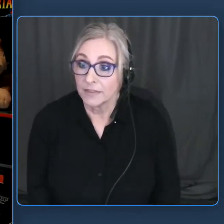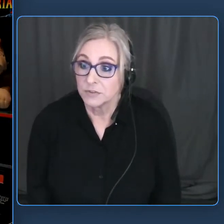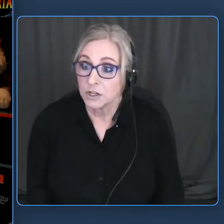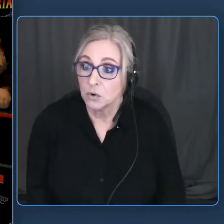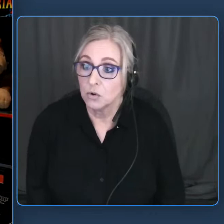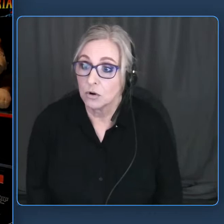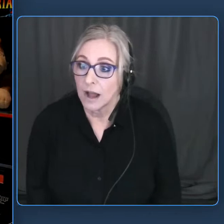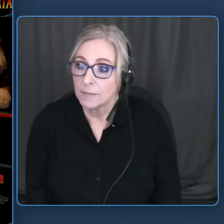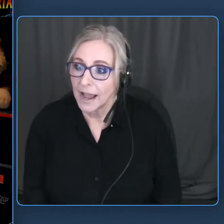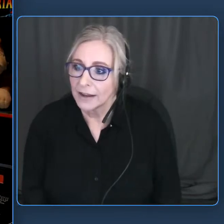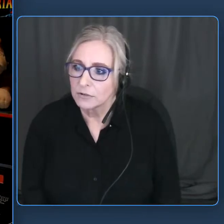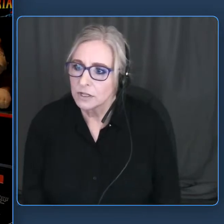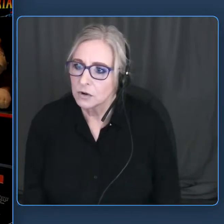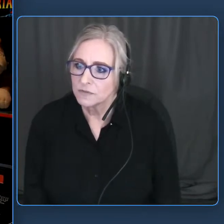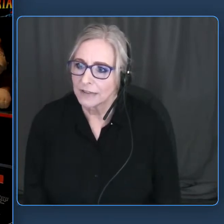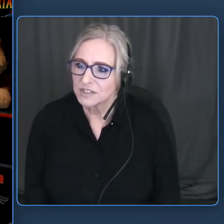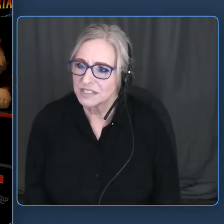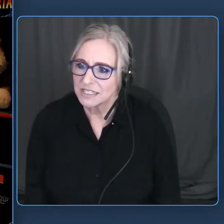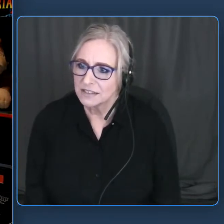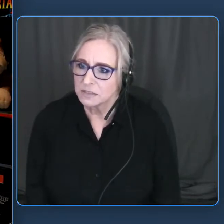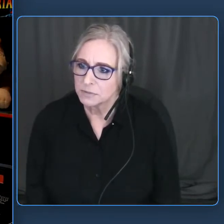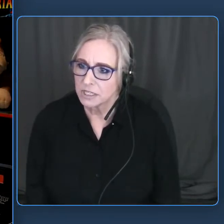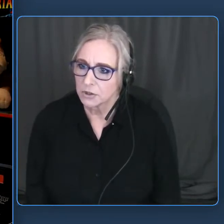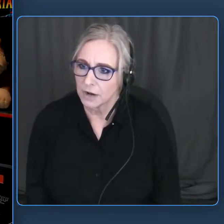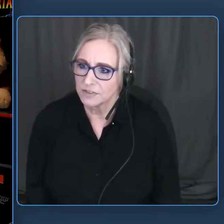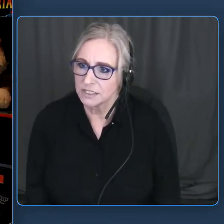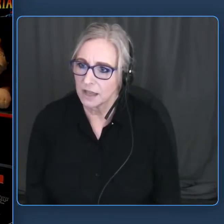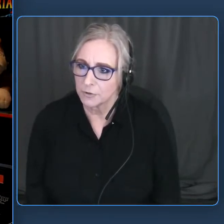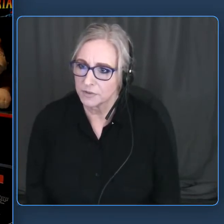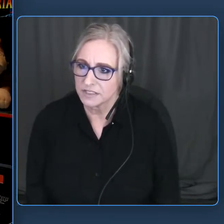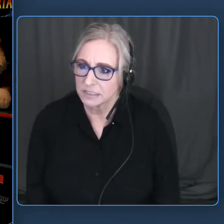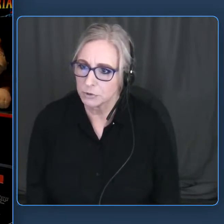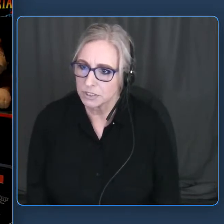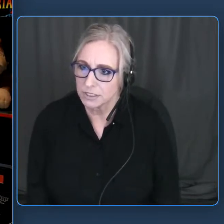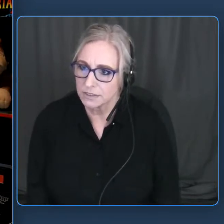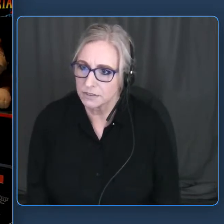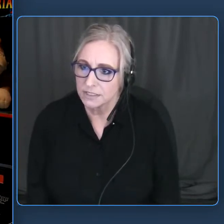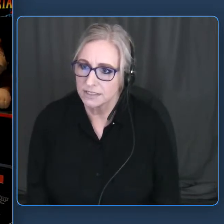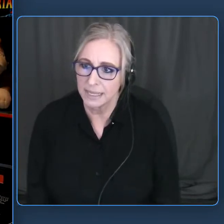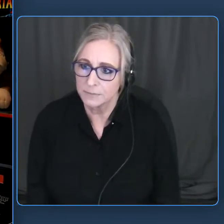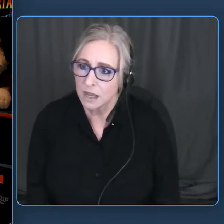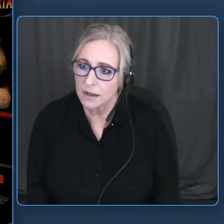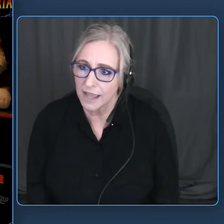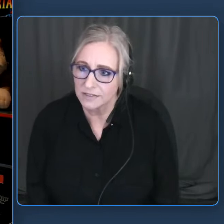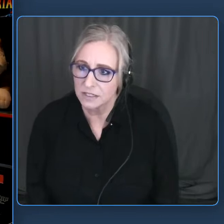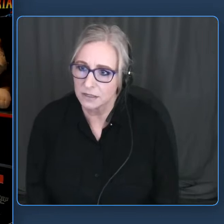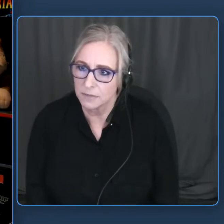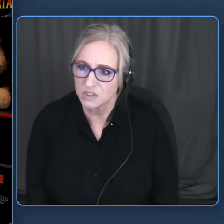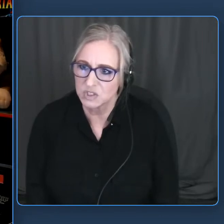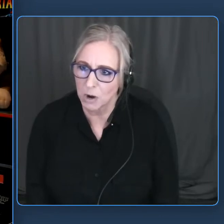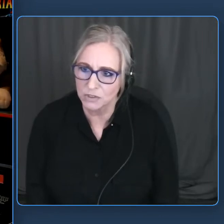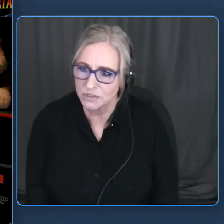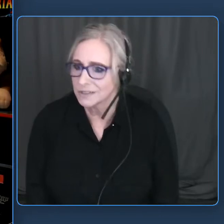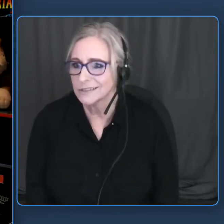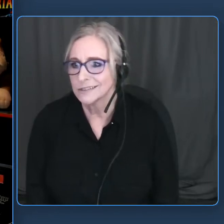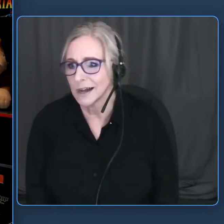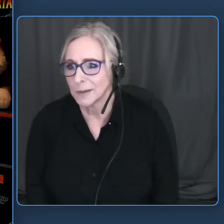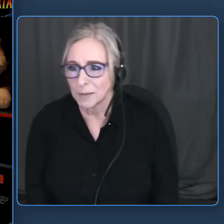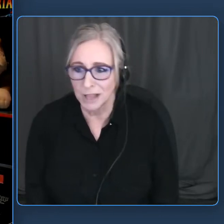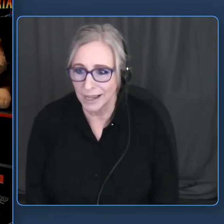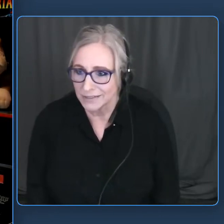Yeah, I think that's very cool. I don't know if I've seen this in particular. I've seen other things similar to this. Samsung has a